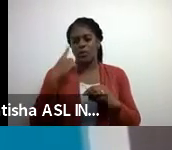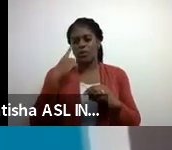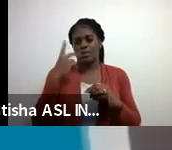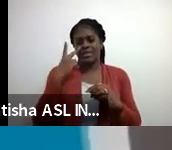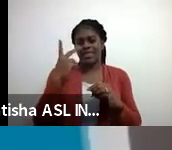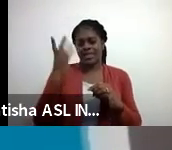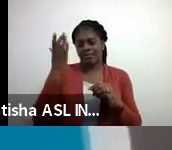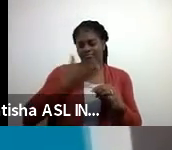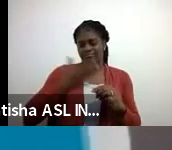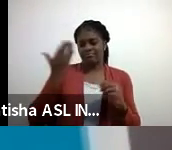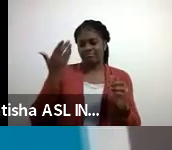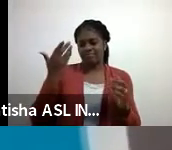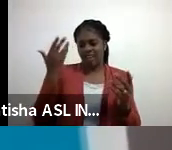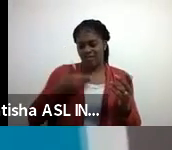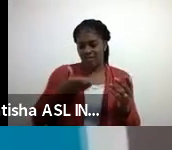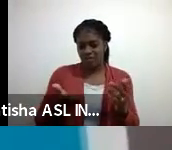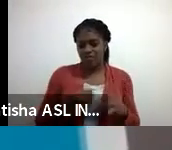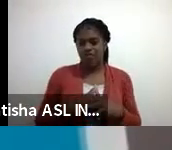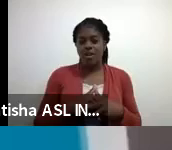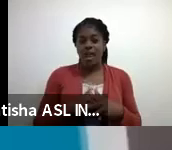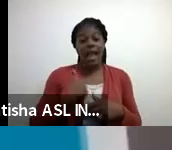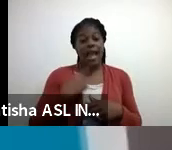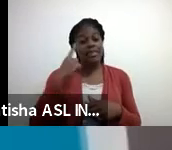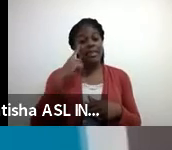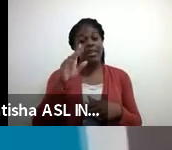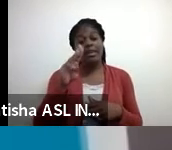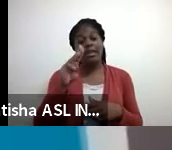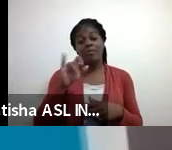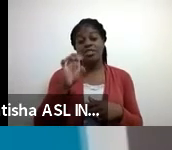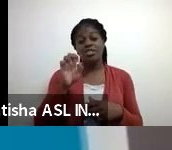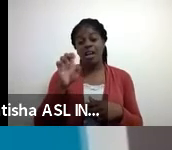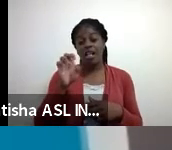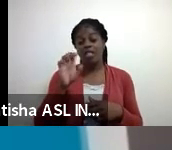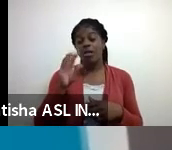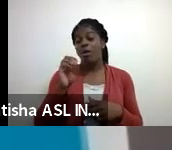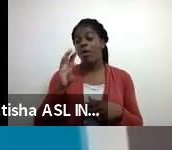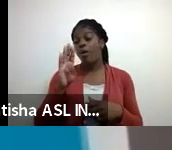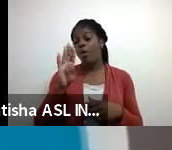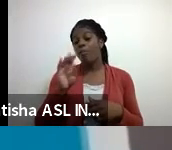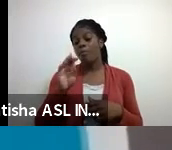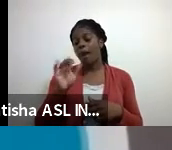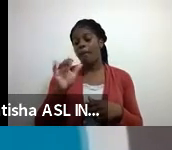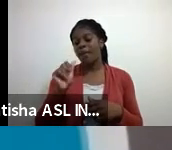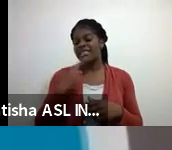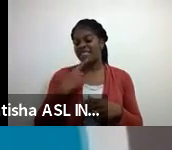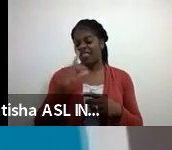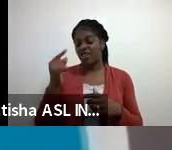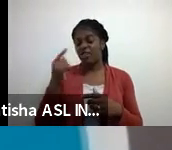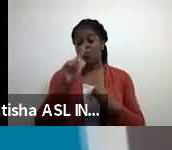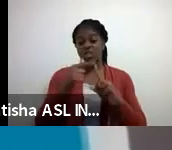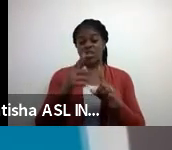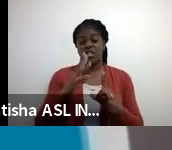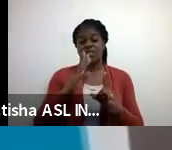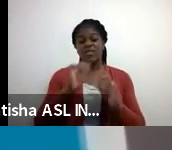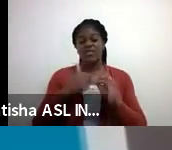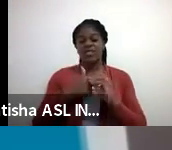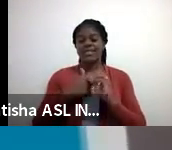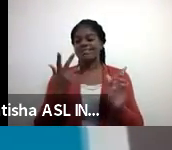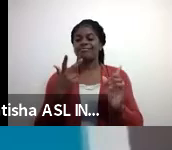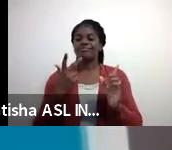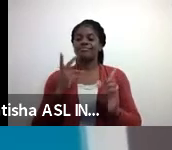of you. I think Michelle Obama said it first when she speaks about this imposter